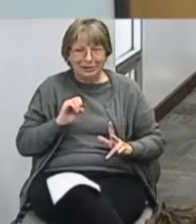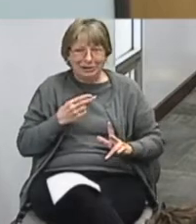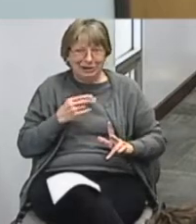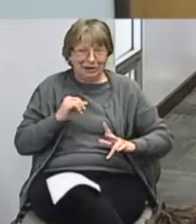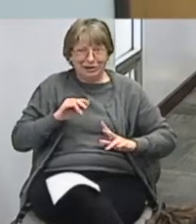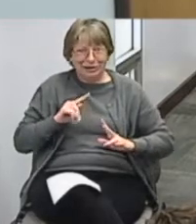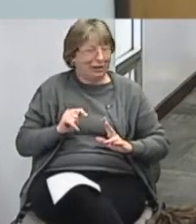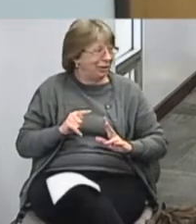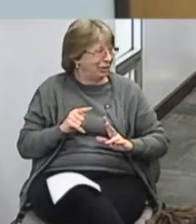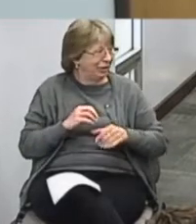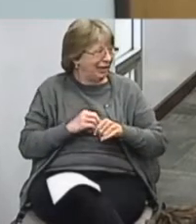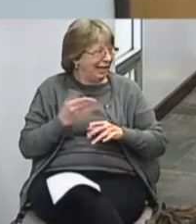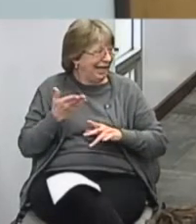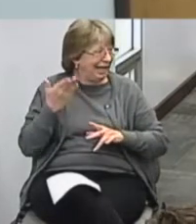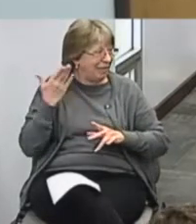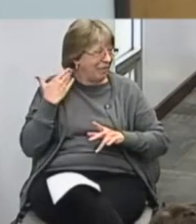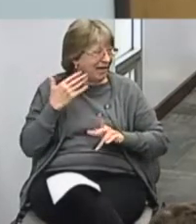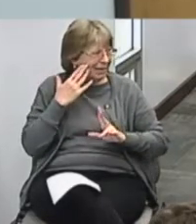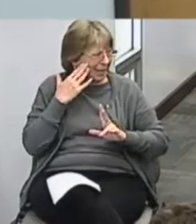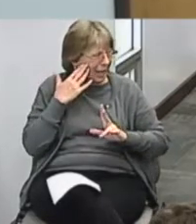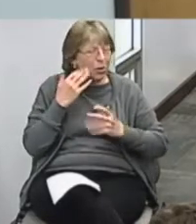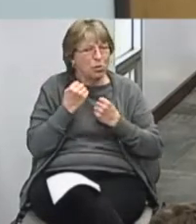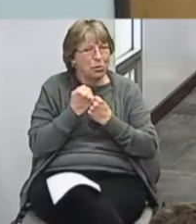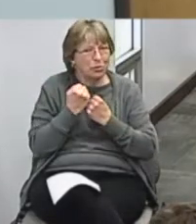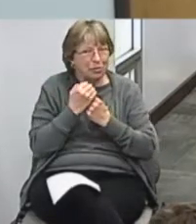you guys are great supporters of that cause.